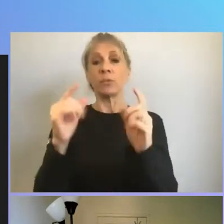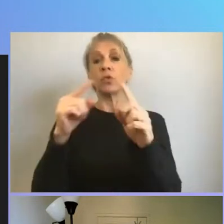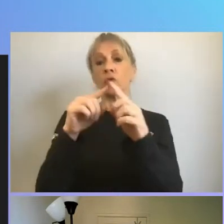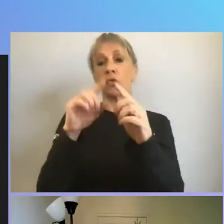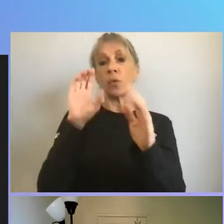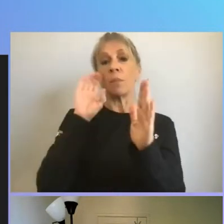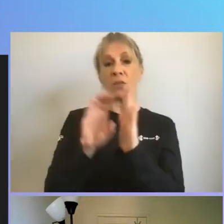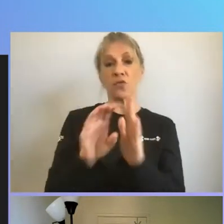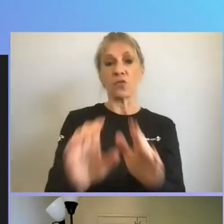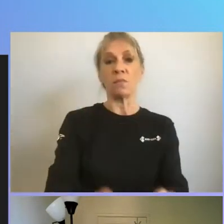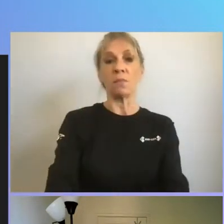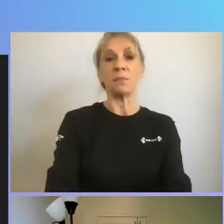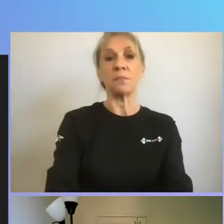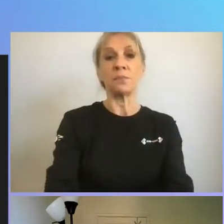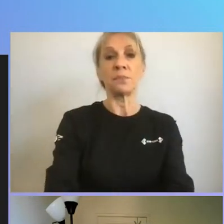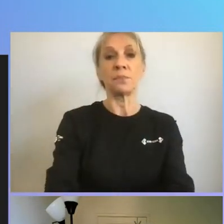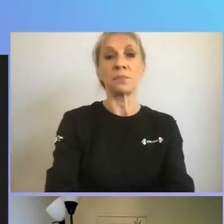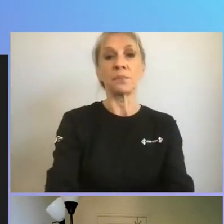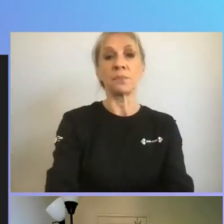And